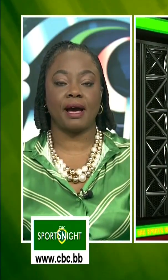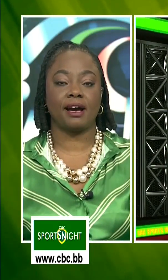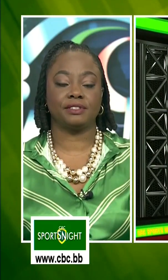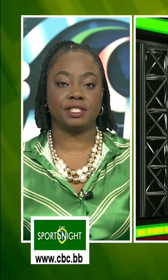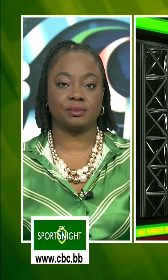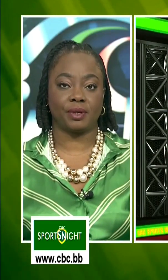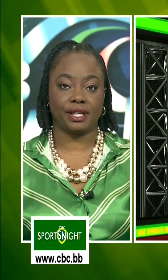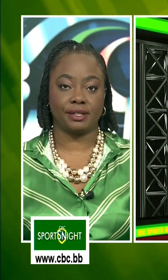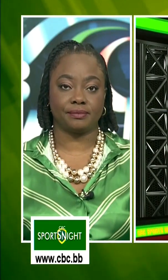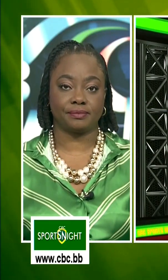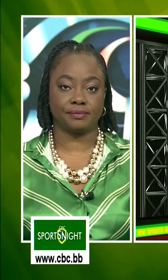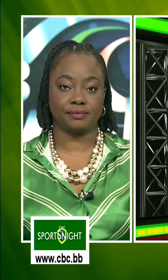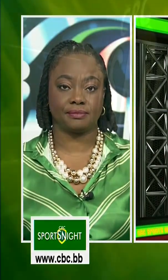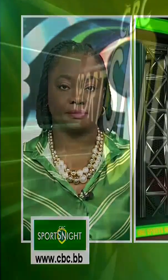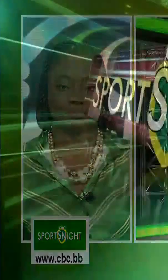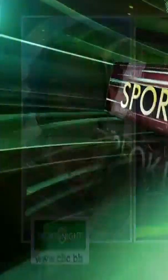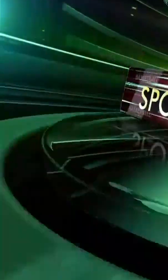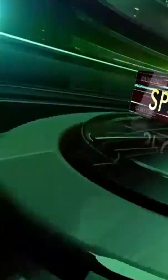we'll be back after this break.